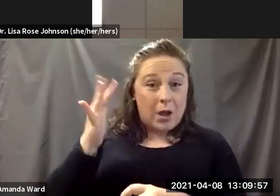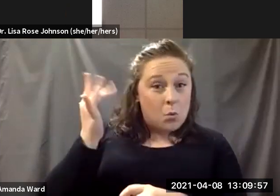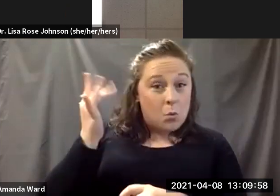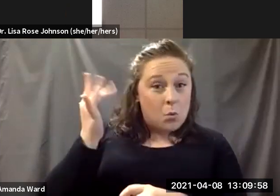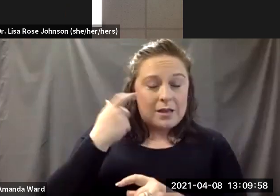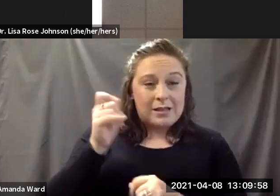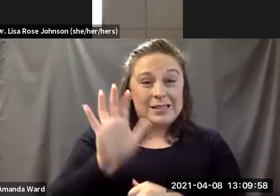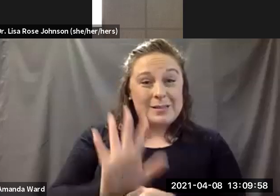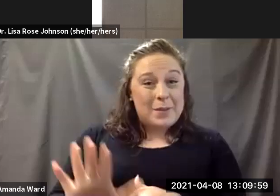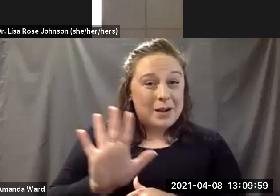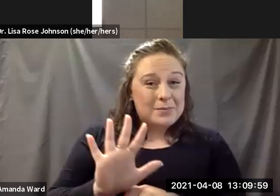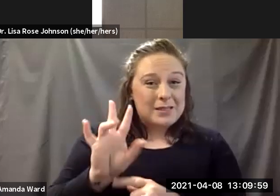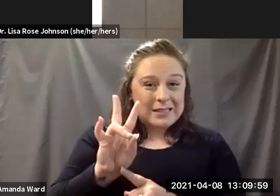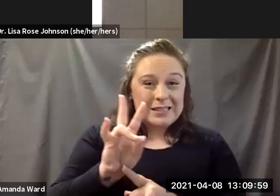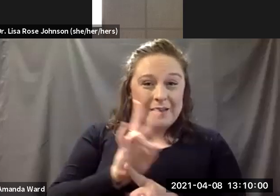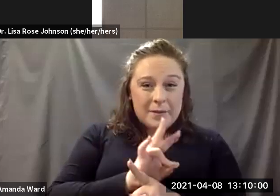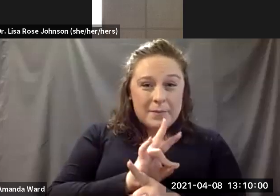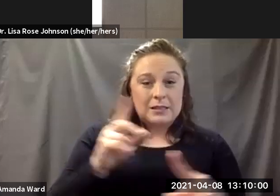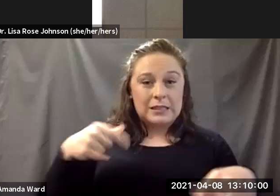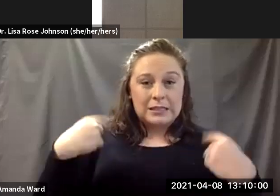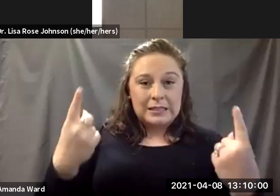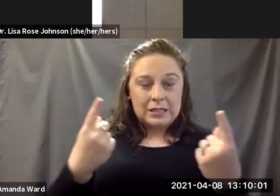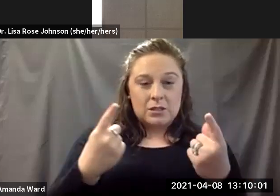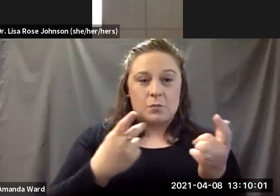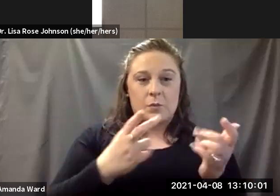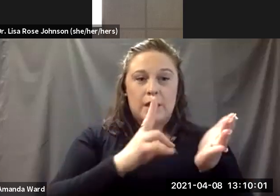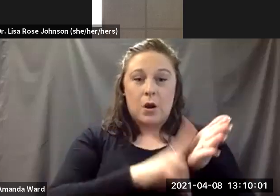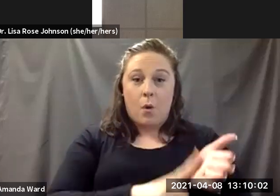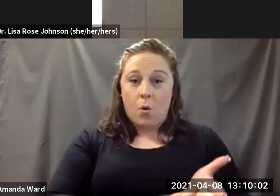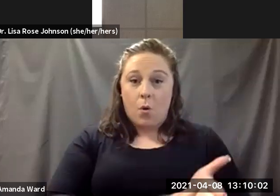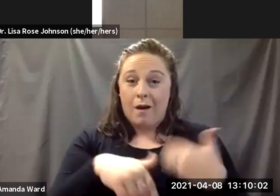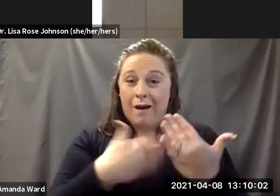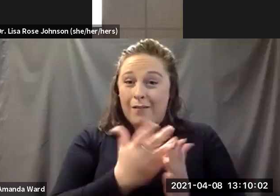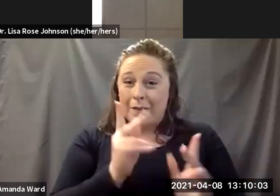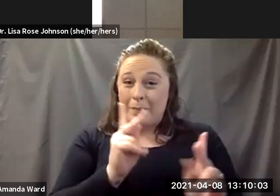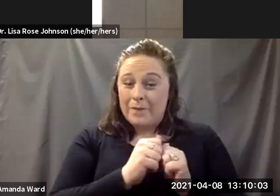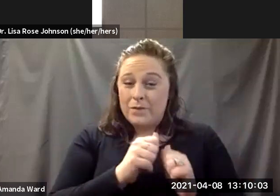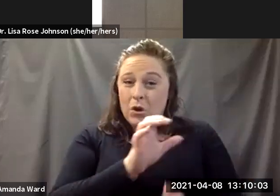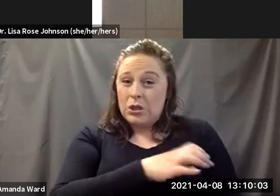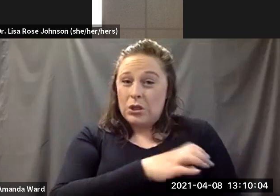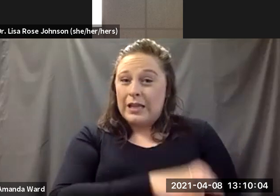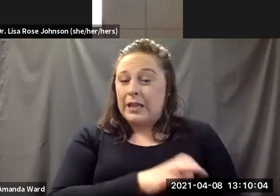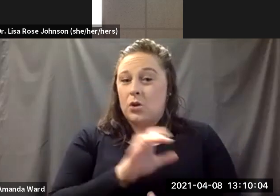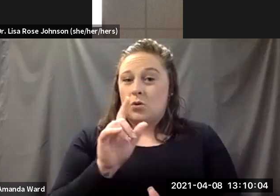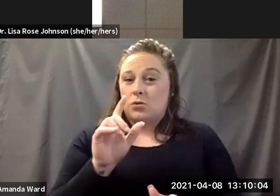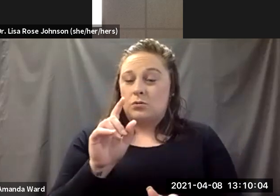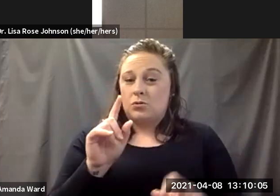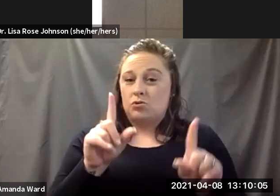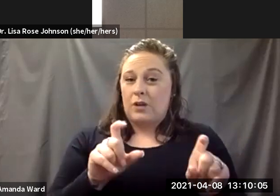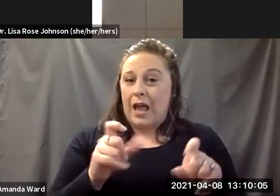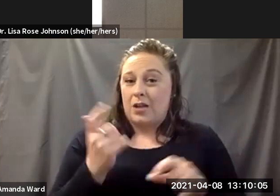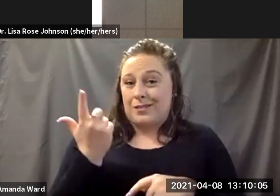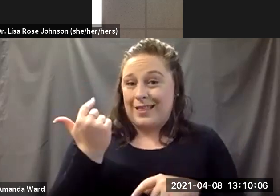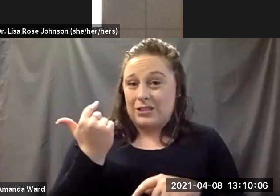been approximately 7 months since we enrolled all these people into these clinical trials last year. That doesn't mean